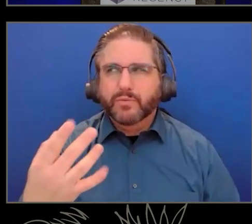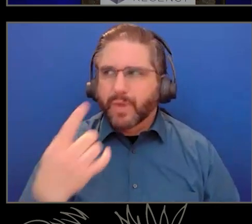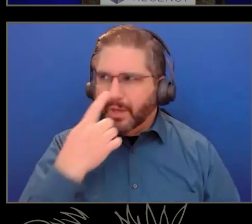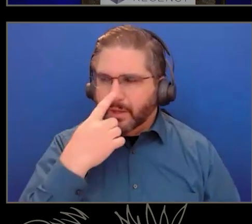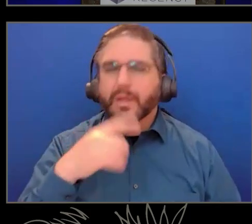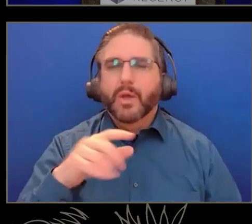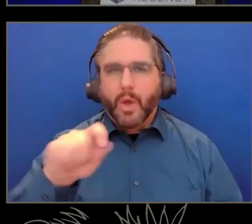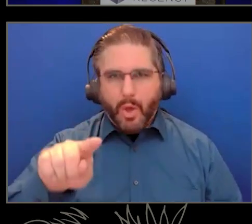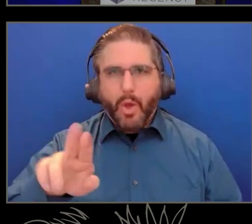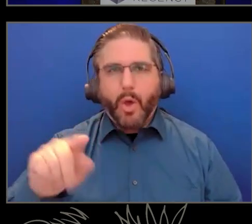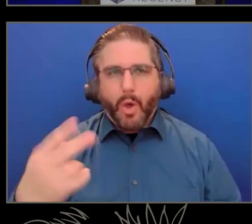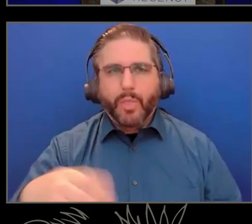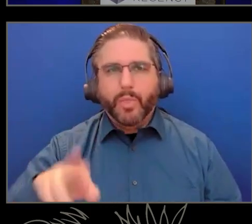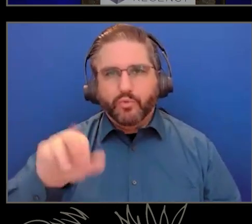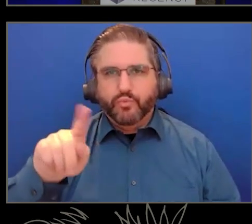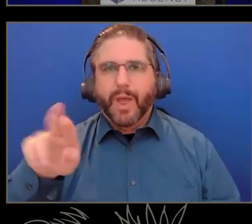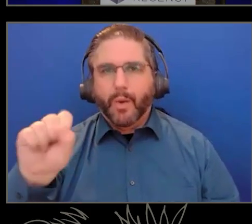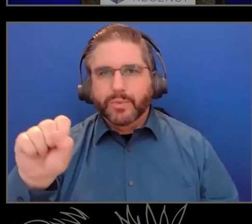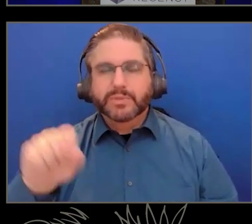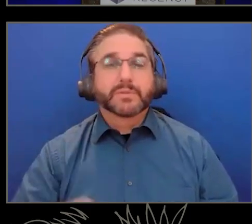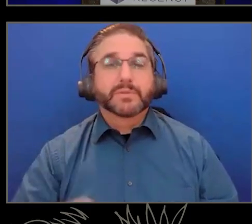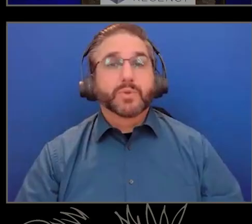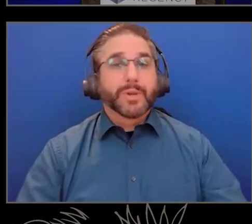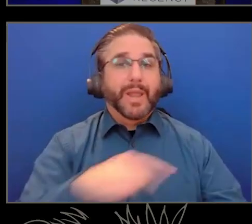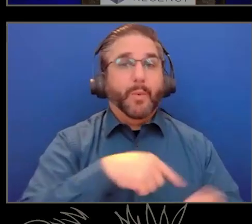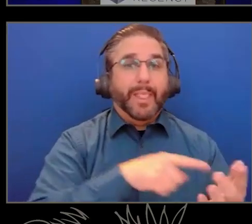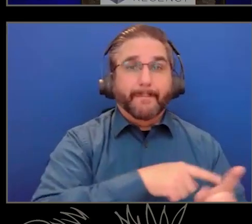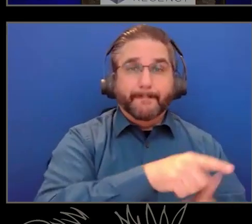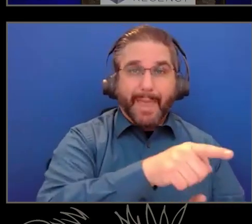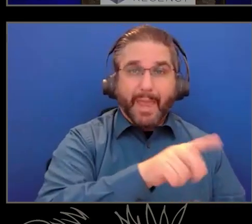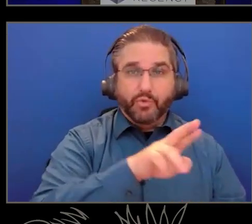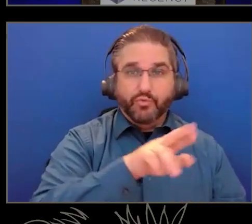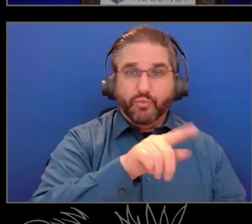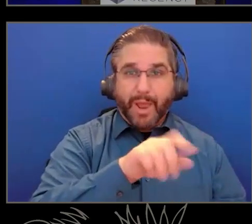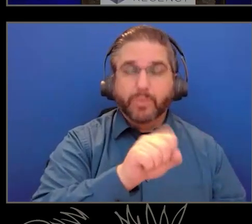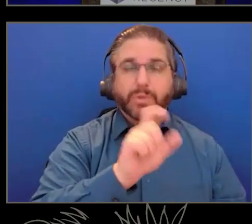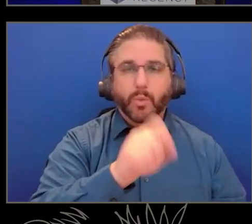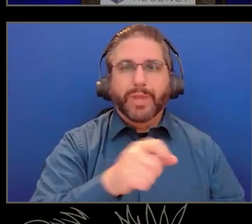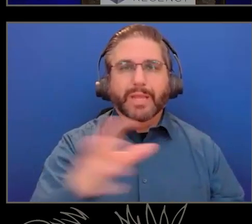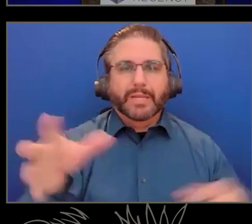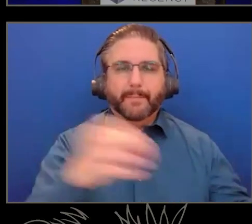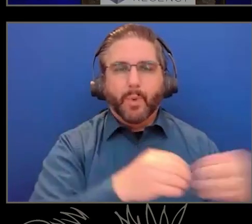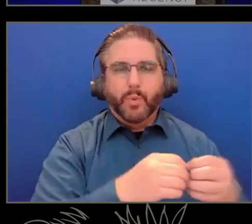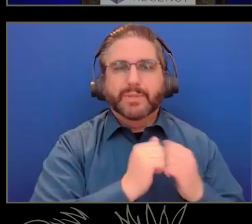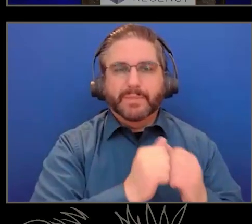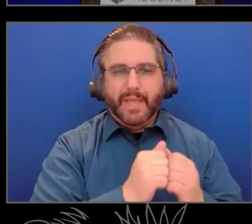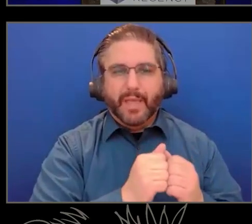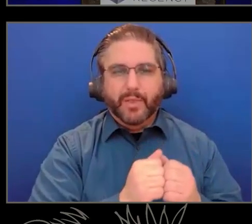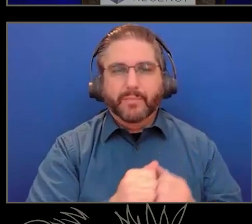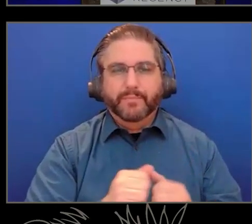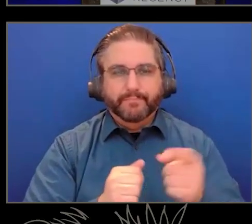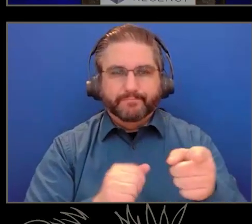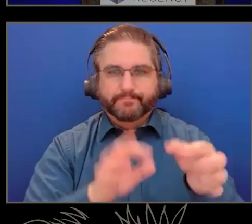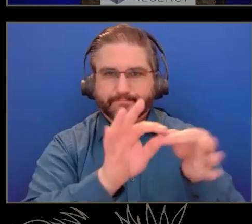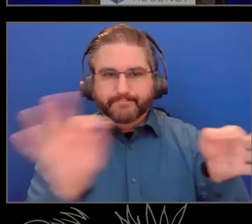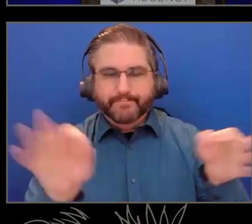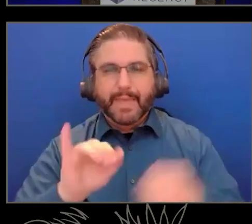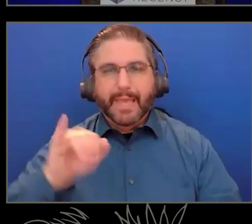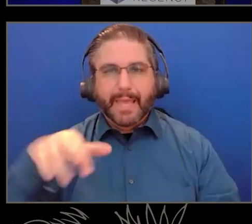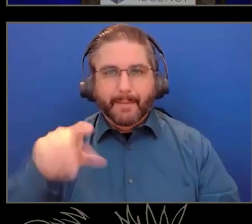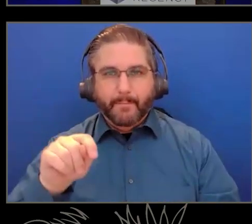auth/routes. And so now, back in our main routes, we can just compose these things together. So we can import auth routes